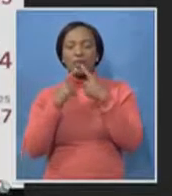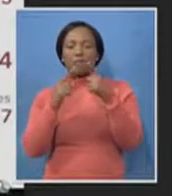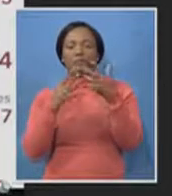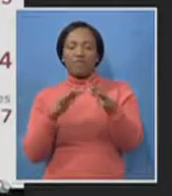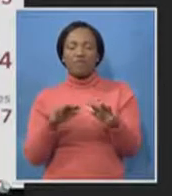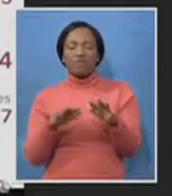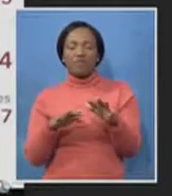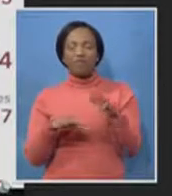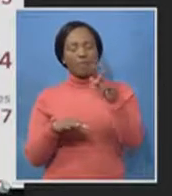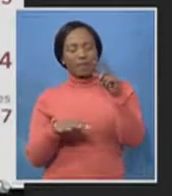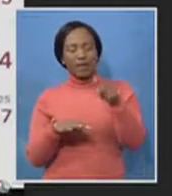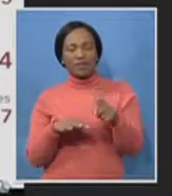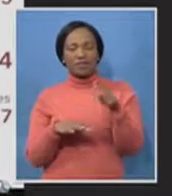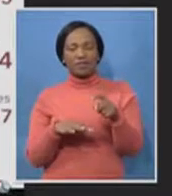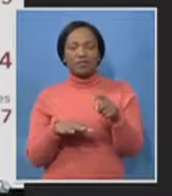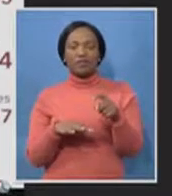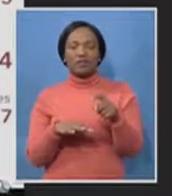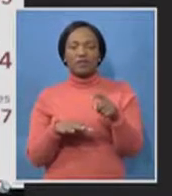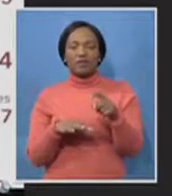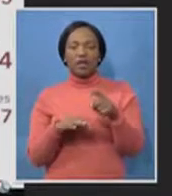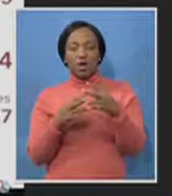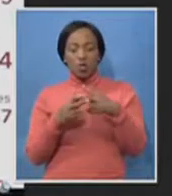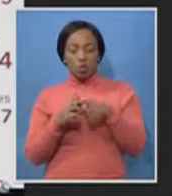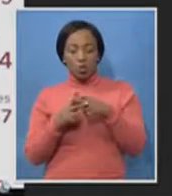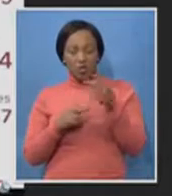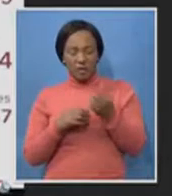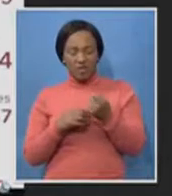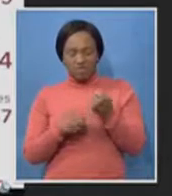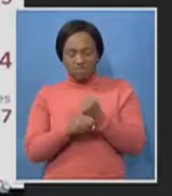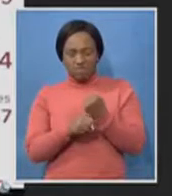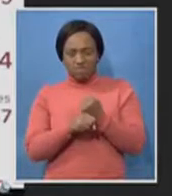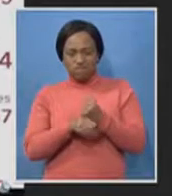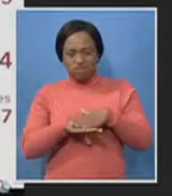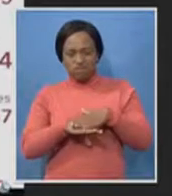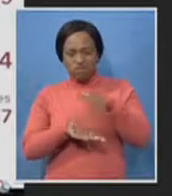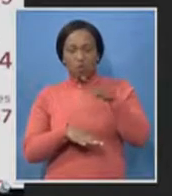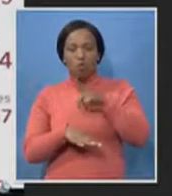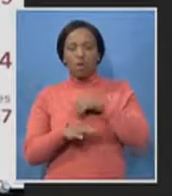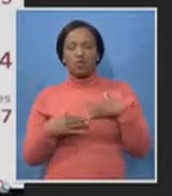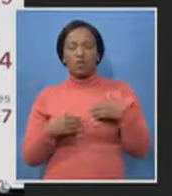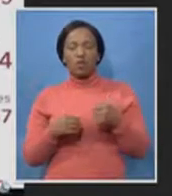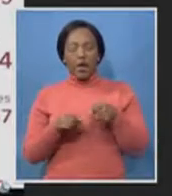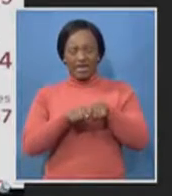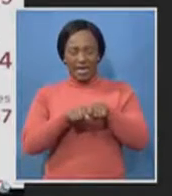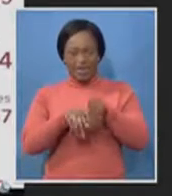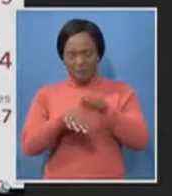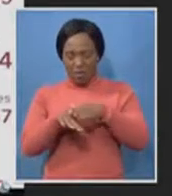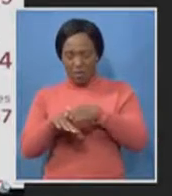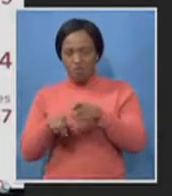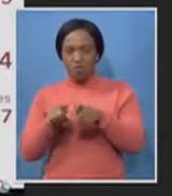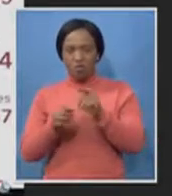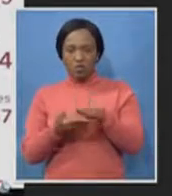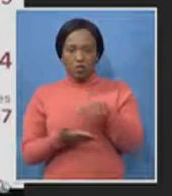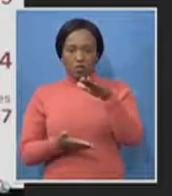health tools that we have in our hand. That is, ramp up testing, make sure that we increase contact tracing, that we